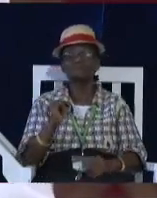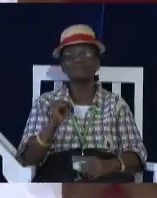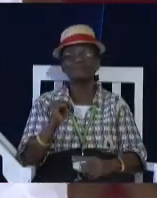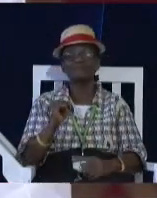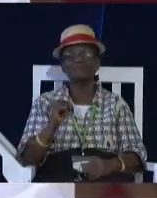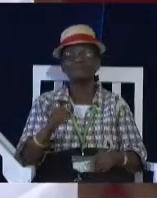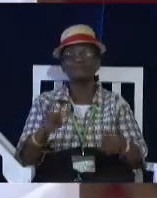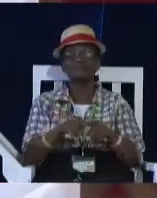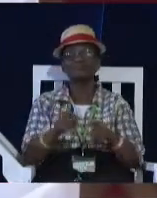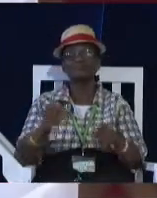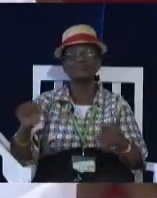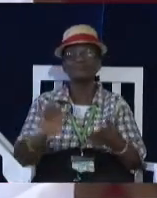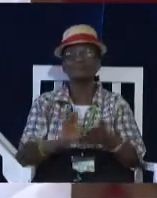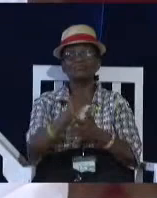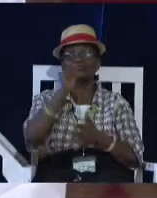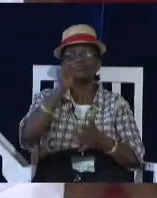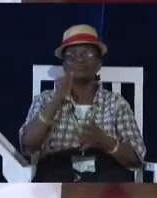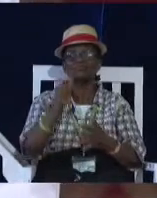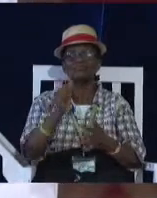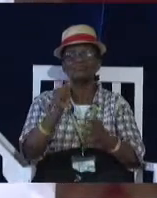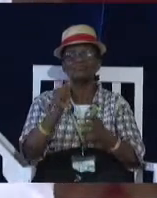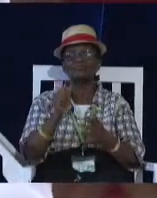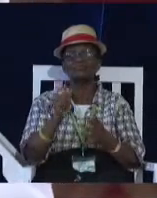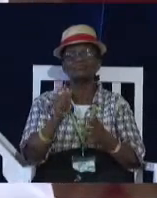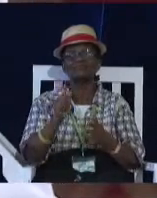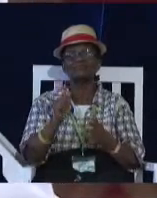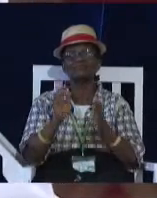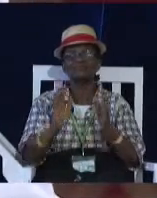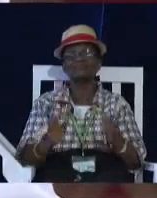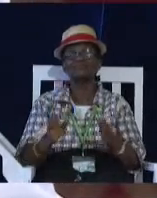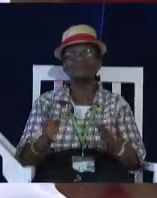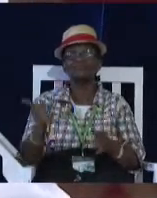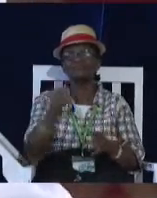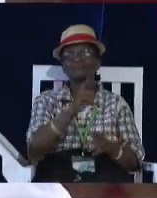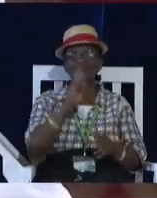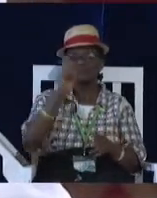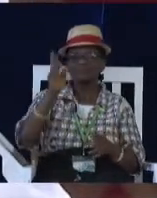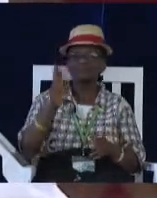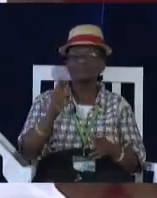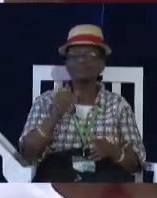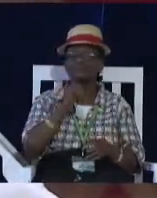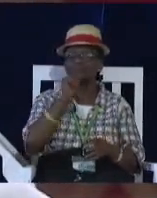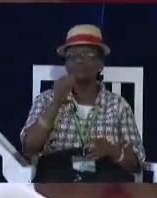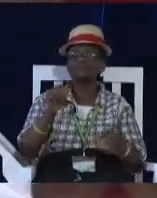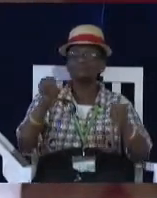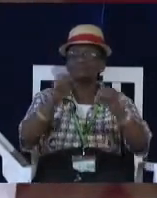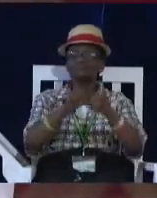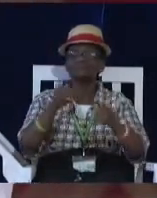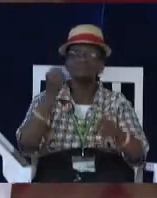as a believer, you are not even supposed to be sick